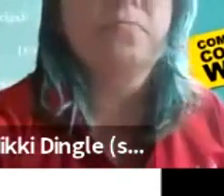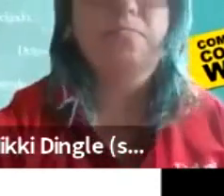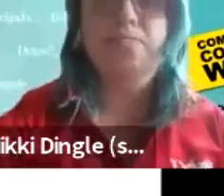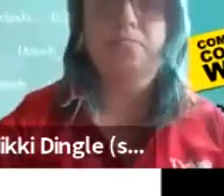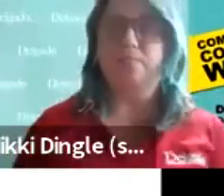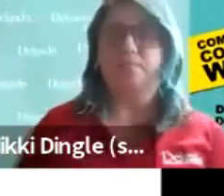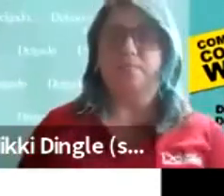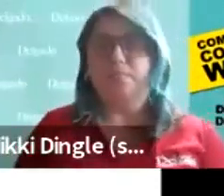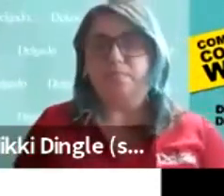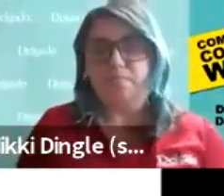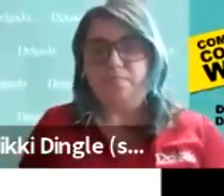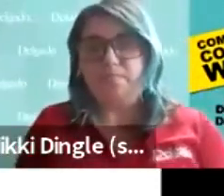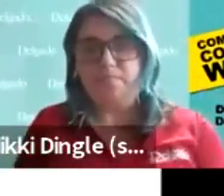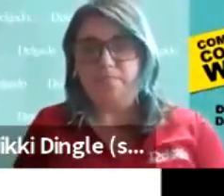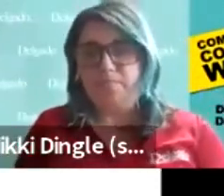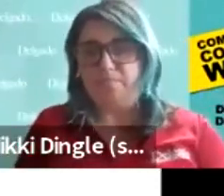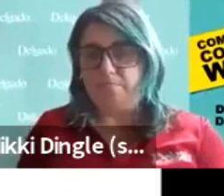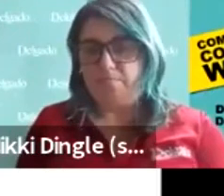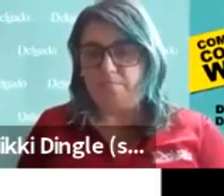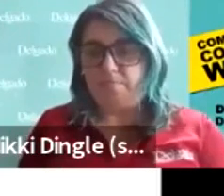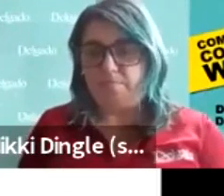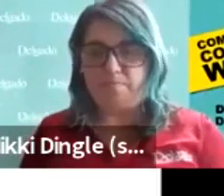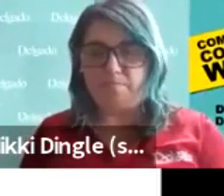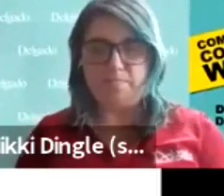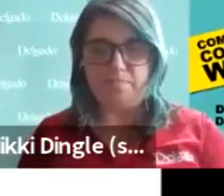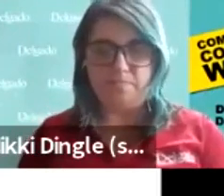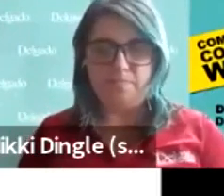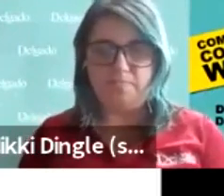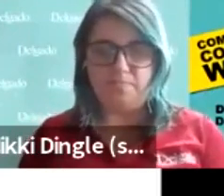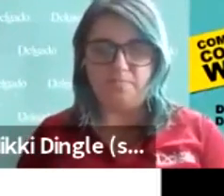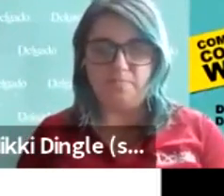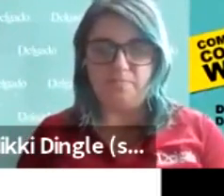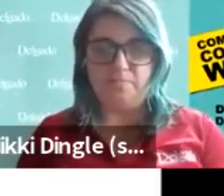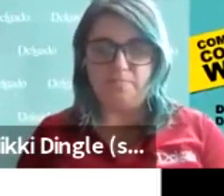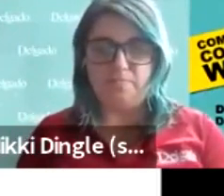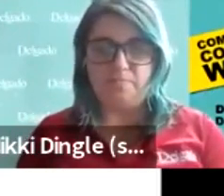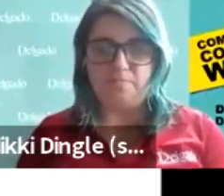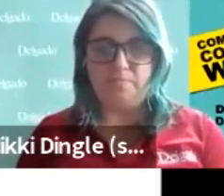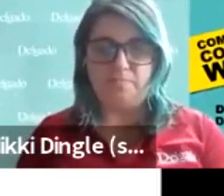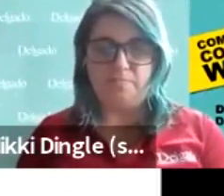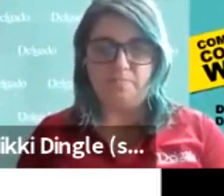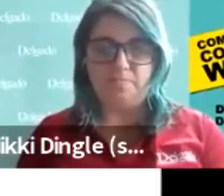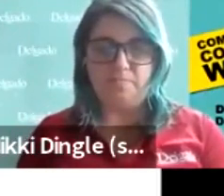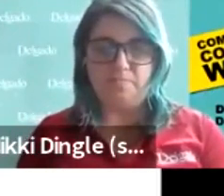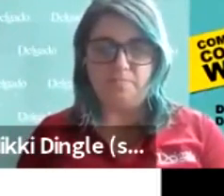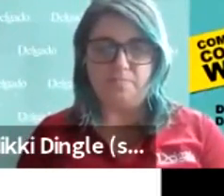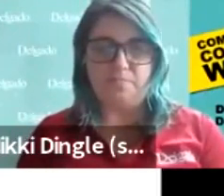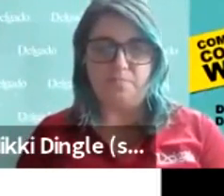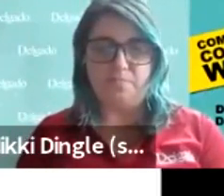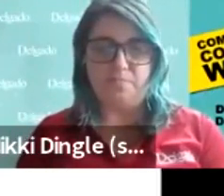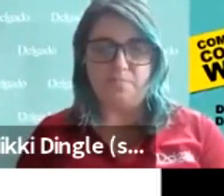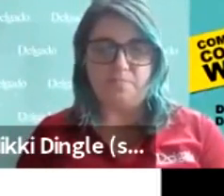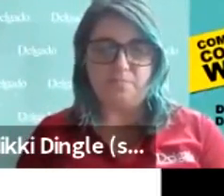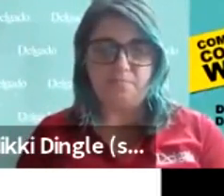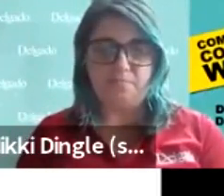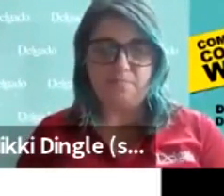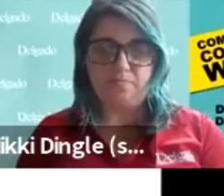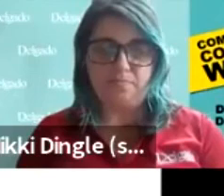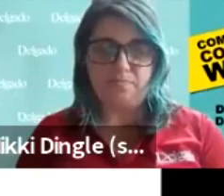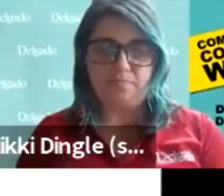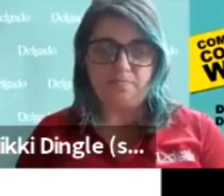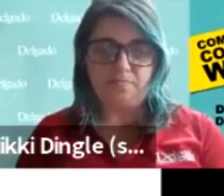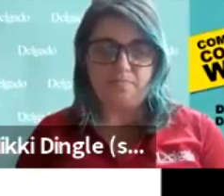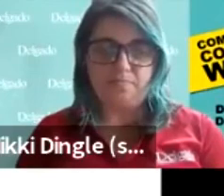the International Red Cross. Over 300 million people across all 5 continents speak French, and this includes